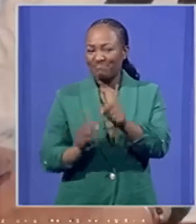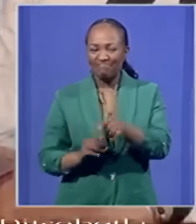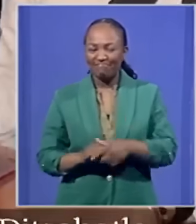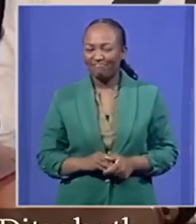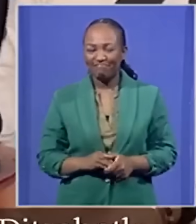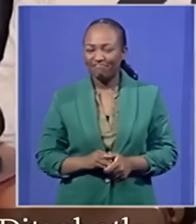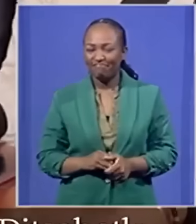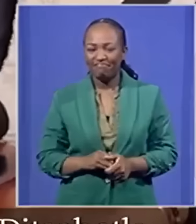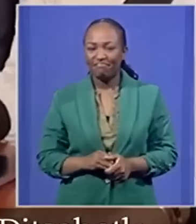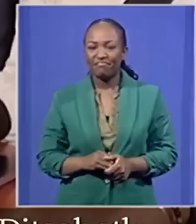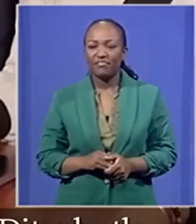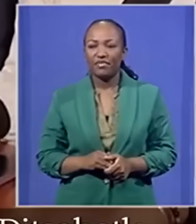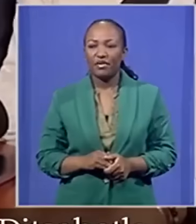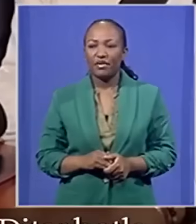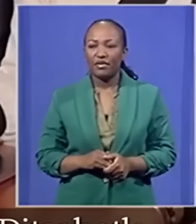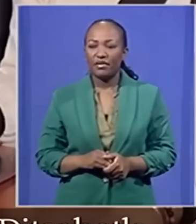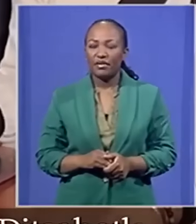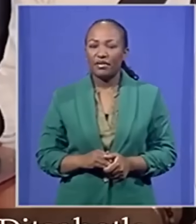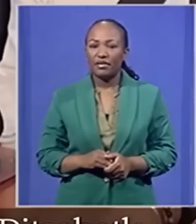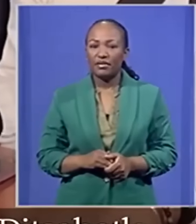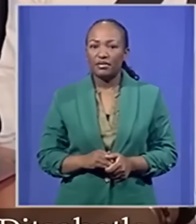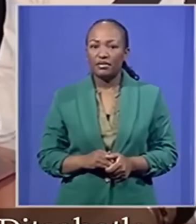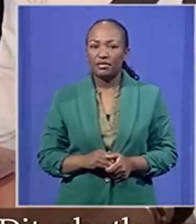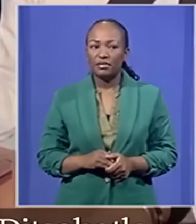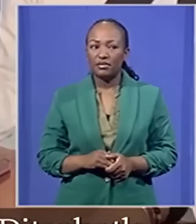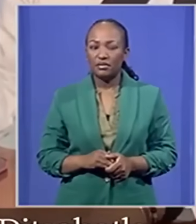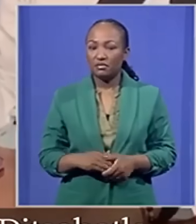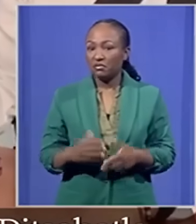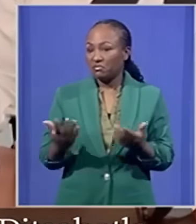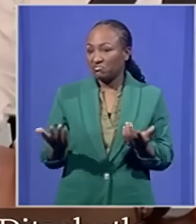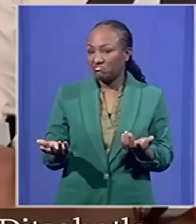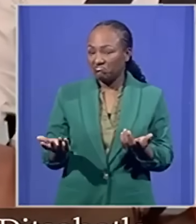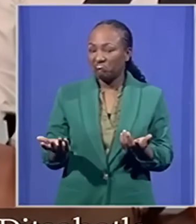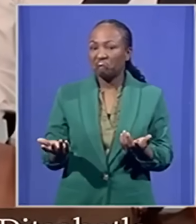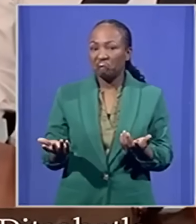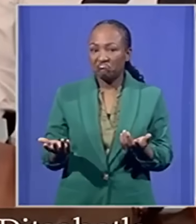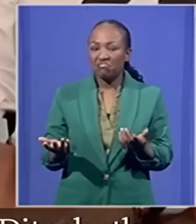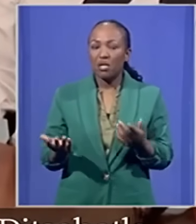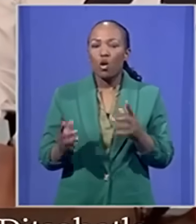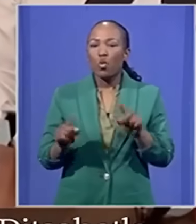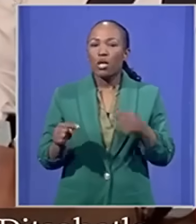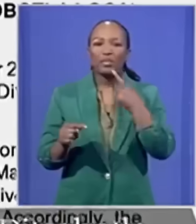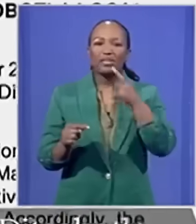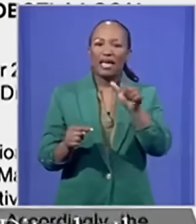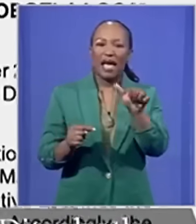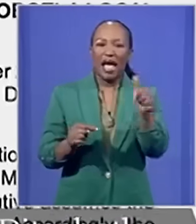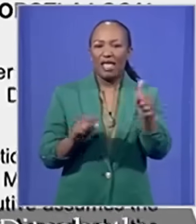Look, we can't say much about other things, but let's give the intervention a chance.